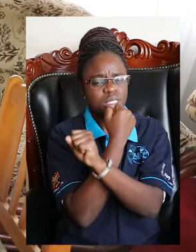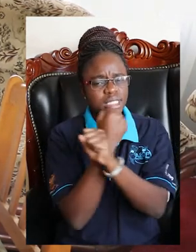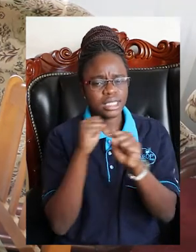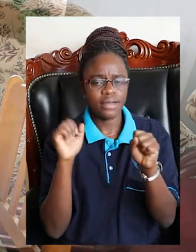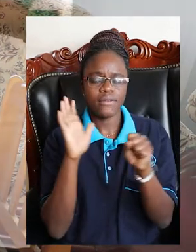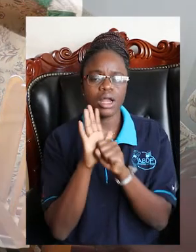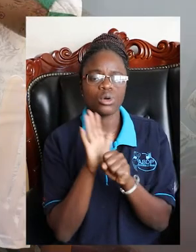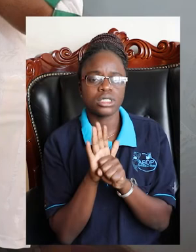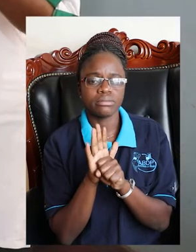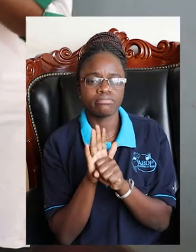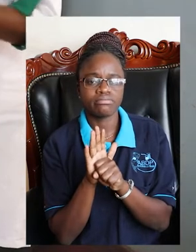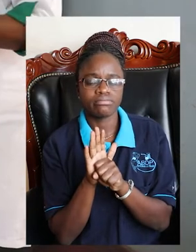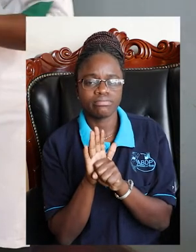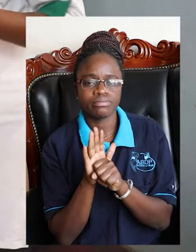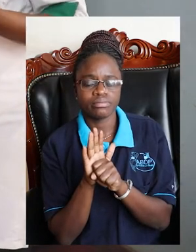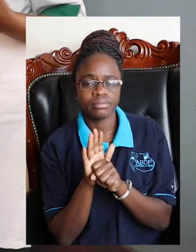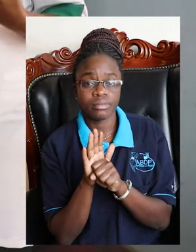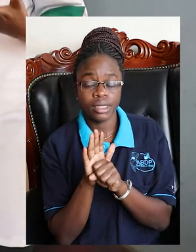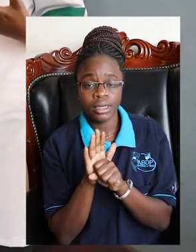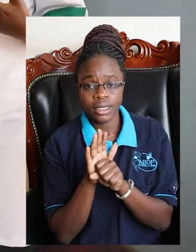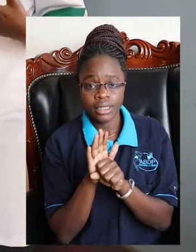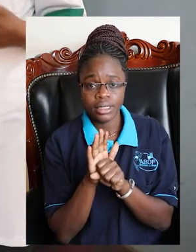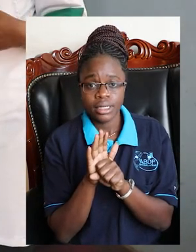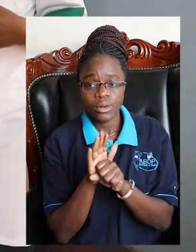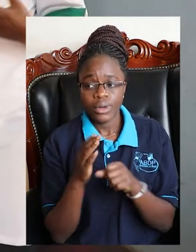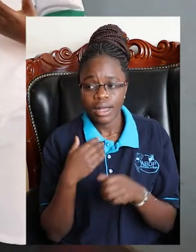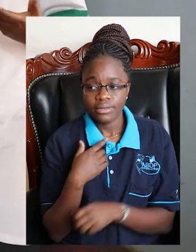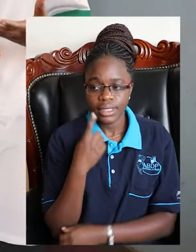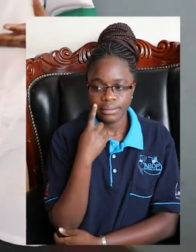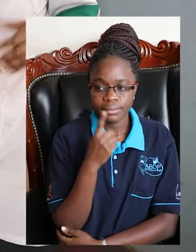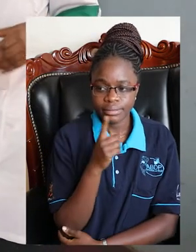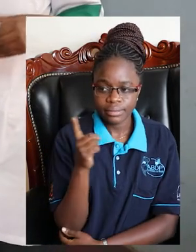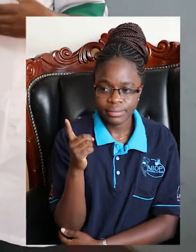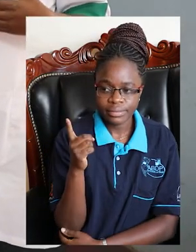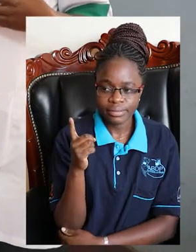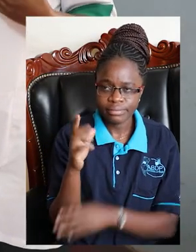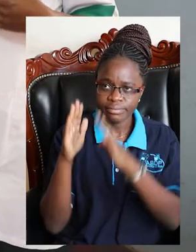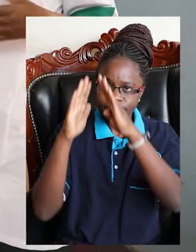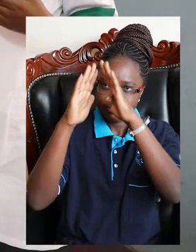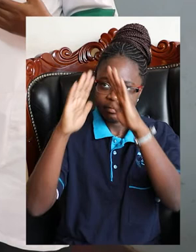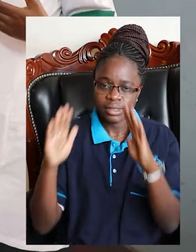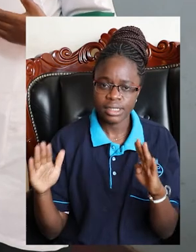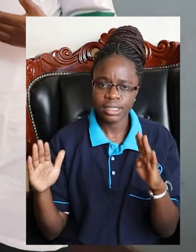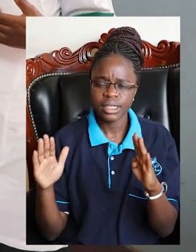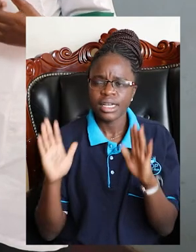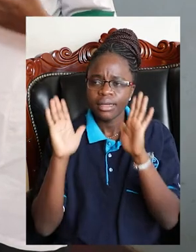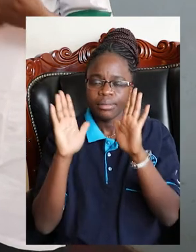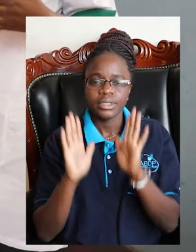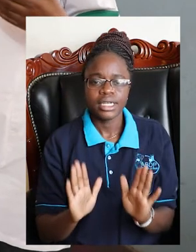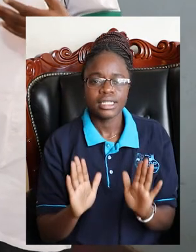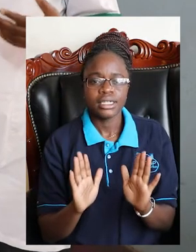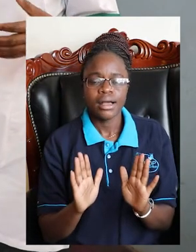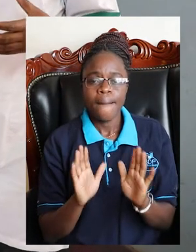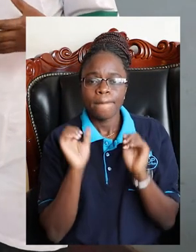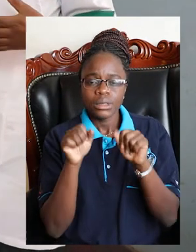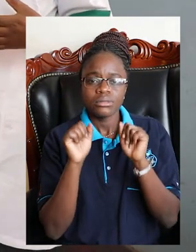issues. We have something here that can help us guide when we are eating our food daily, so that we know if we are eating food from different